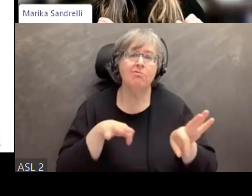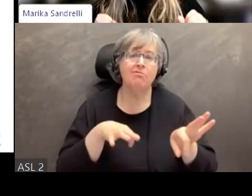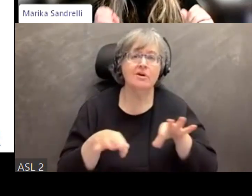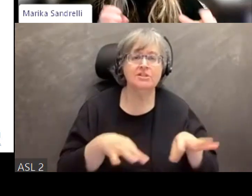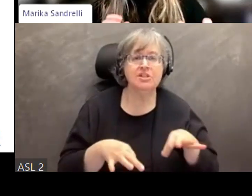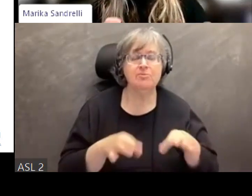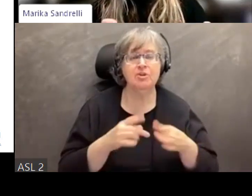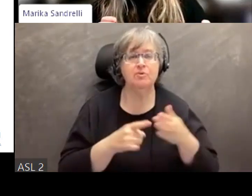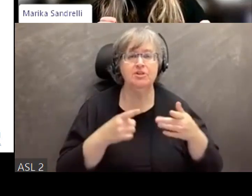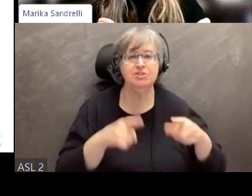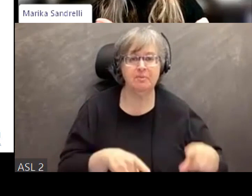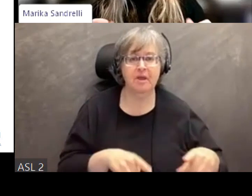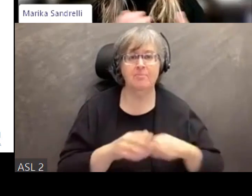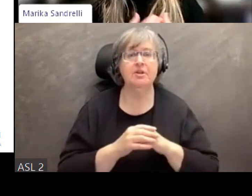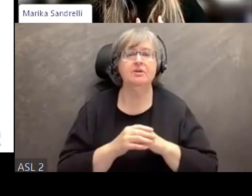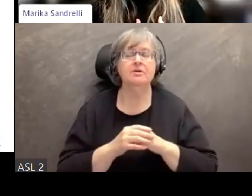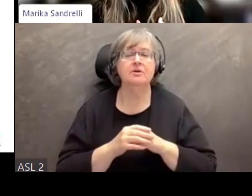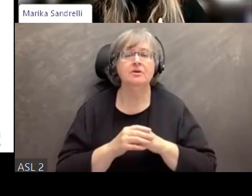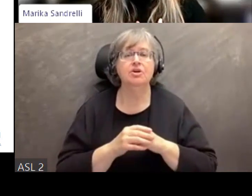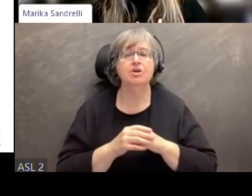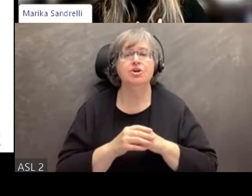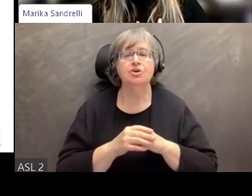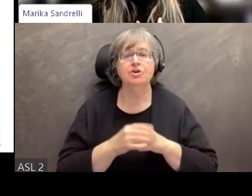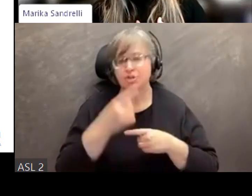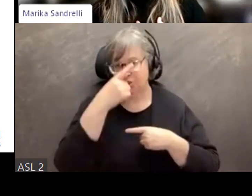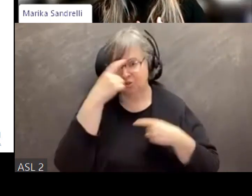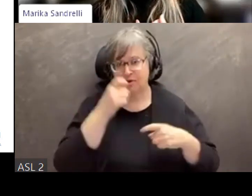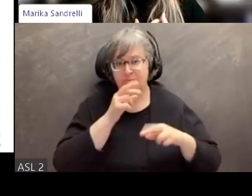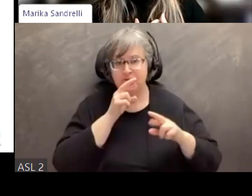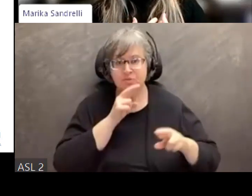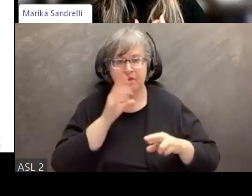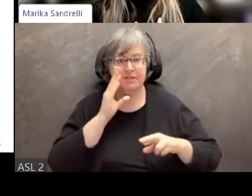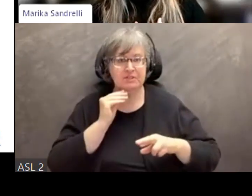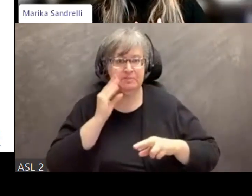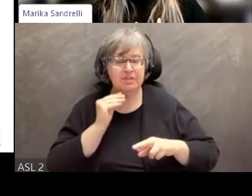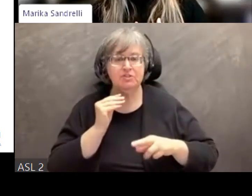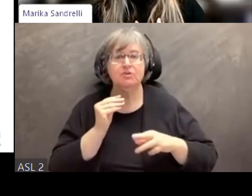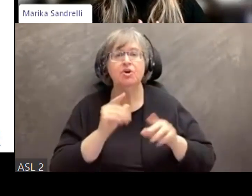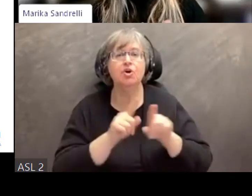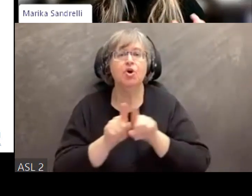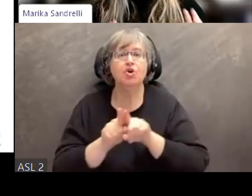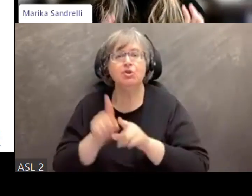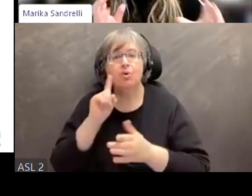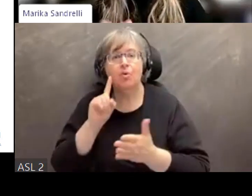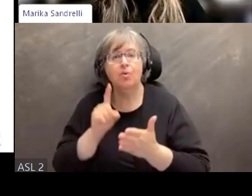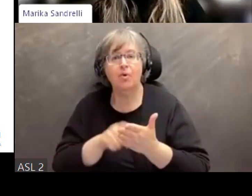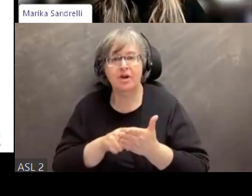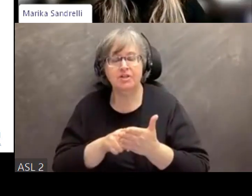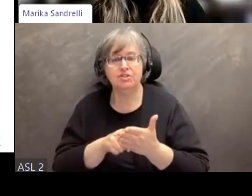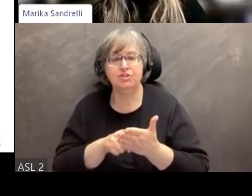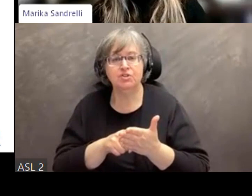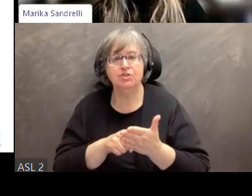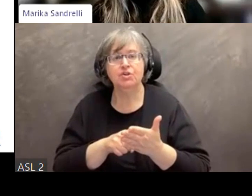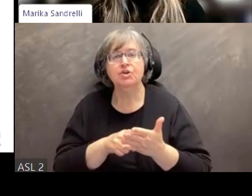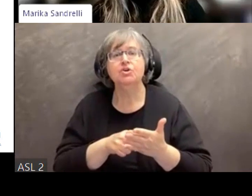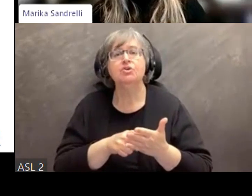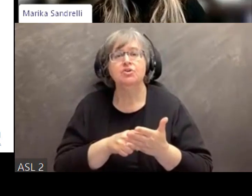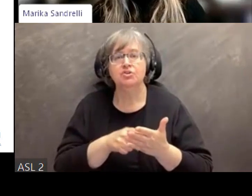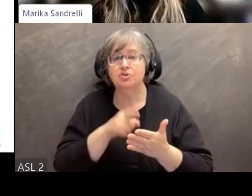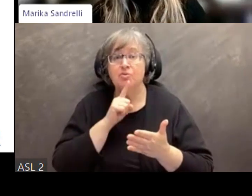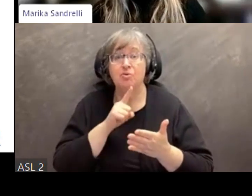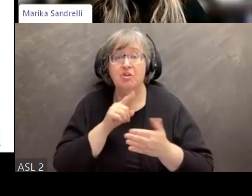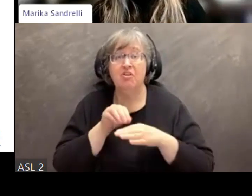they could explain what was happening to them, the trauma response they were experiencing, and they were also recognizing that they